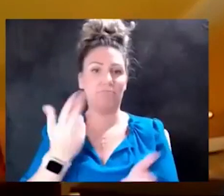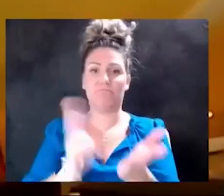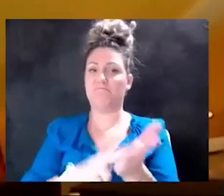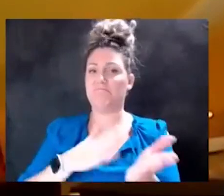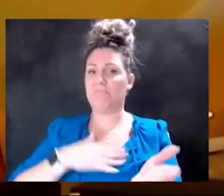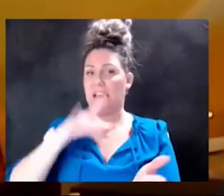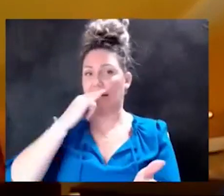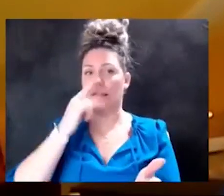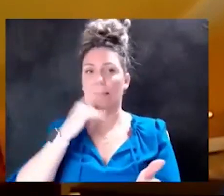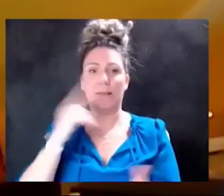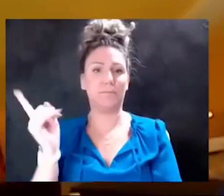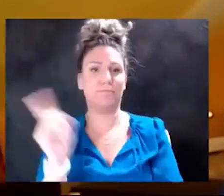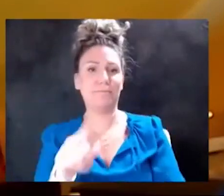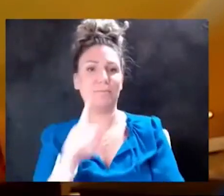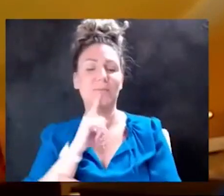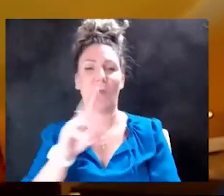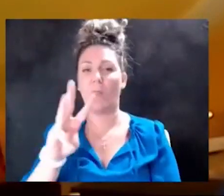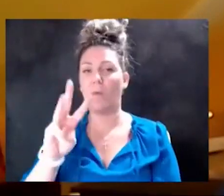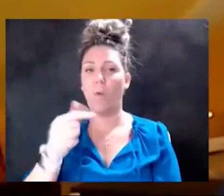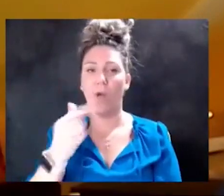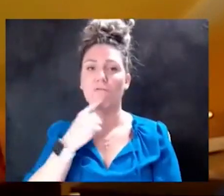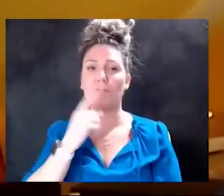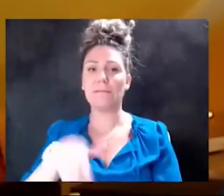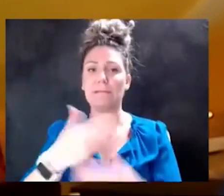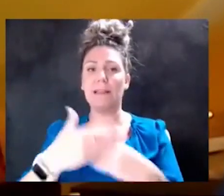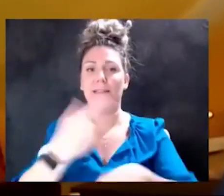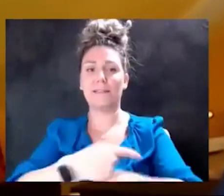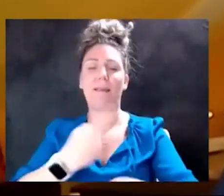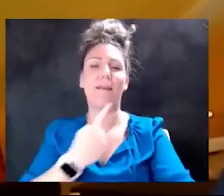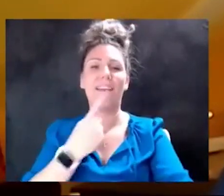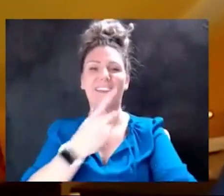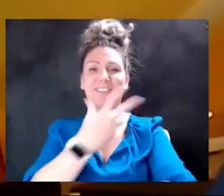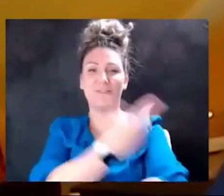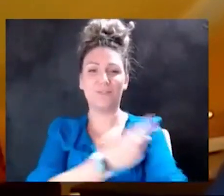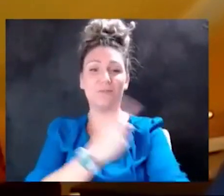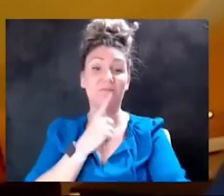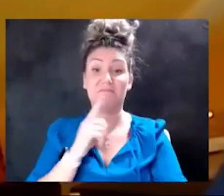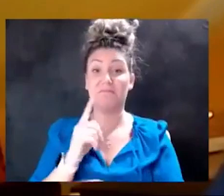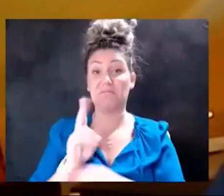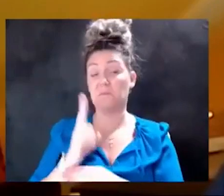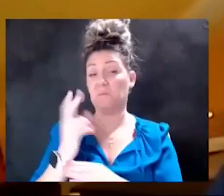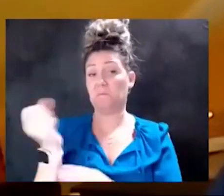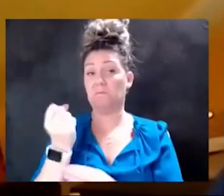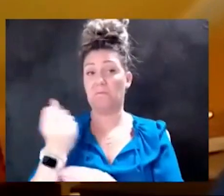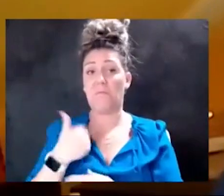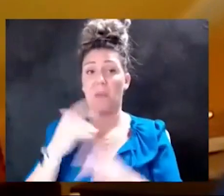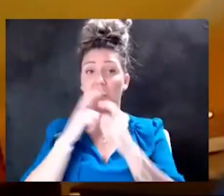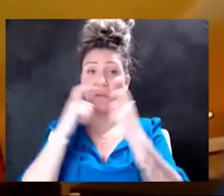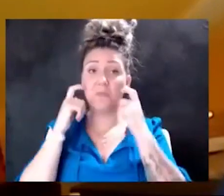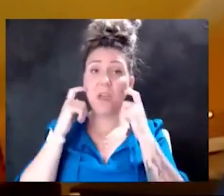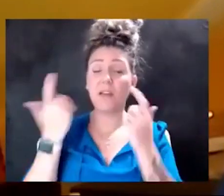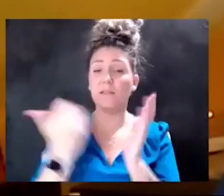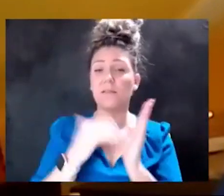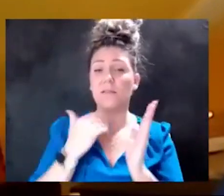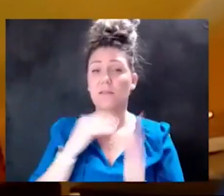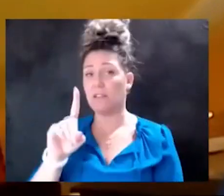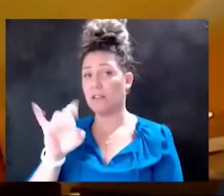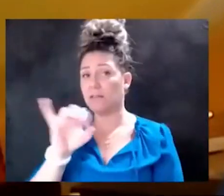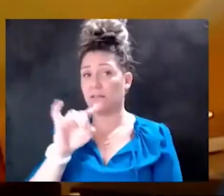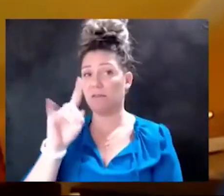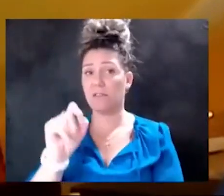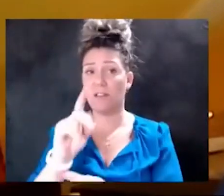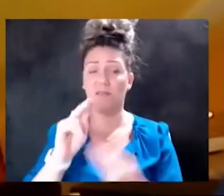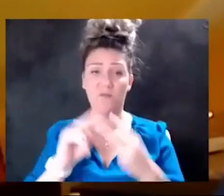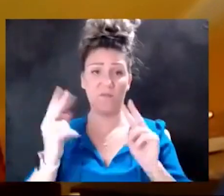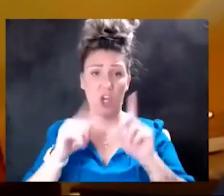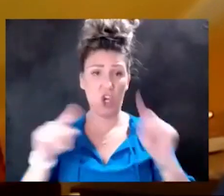away and took him down to Walgreens the next day and got him a shot in his arm. And carrying my mask around again because I don't want to get the Delta variant. I mean, I think that we had to continue to